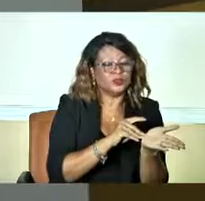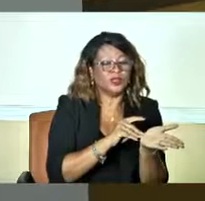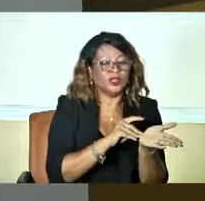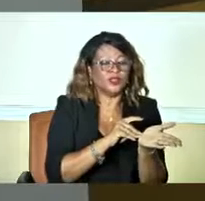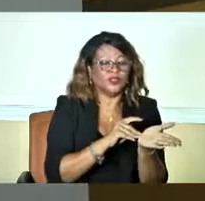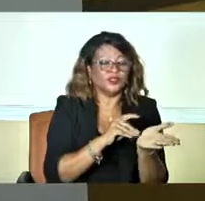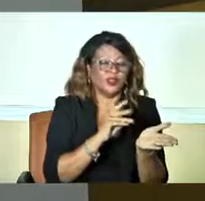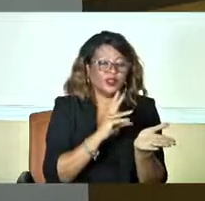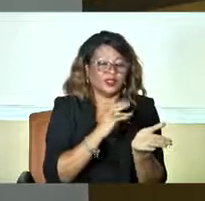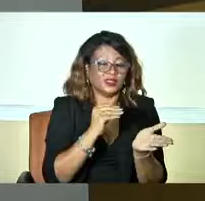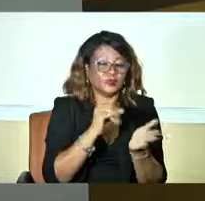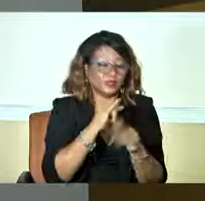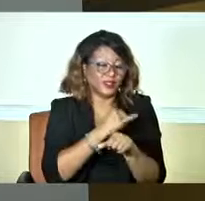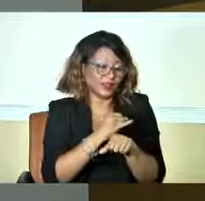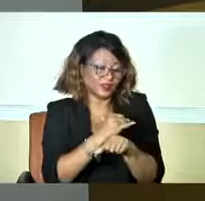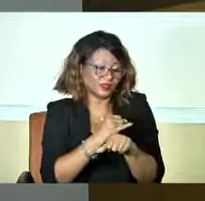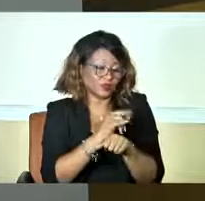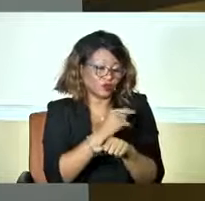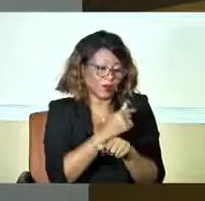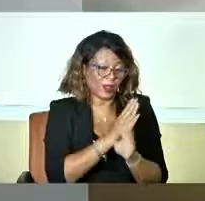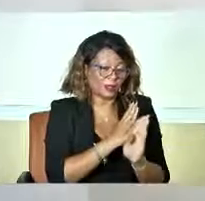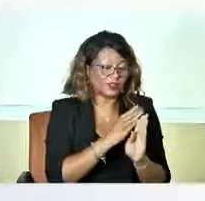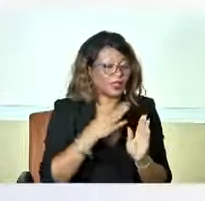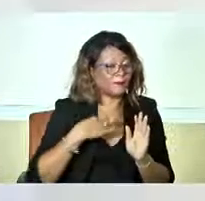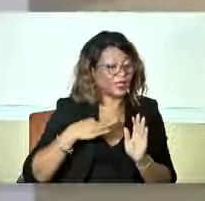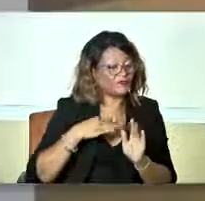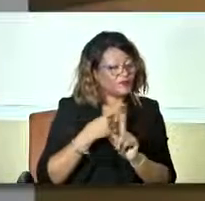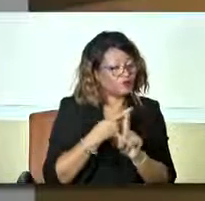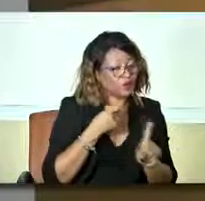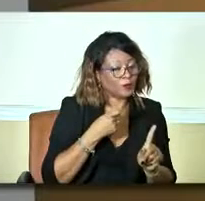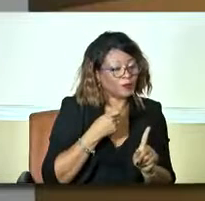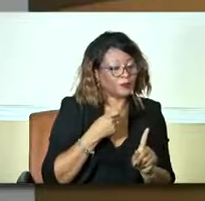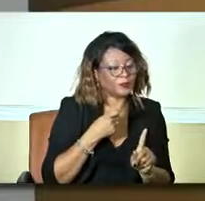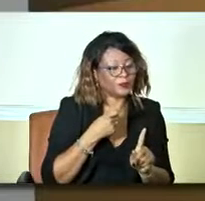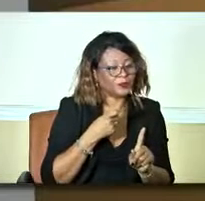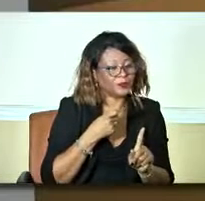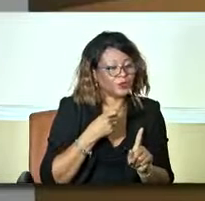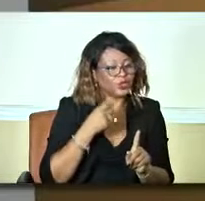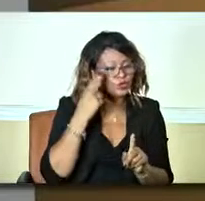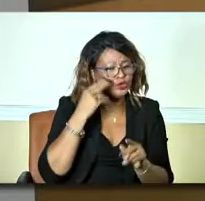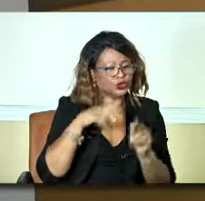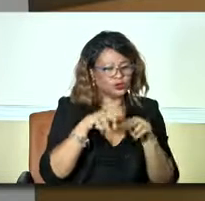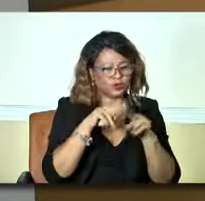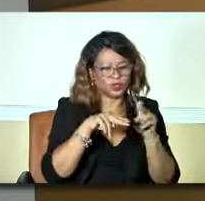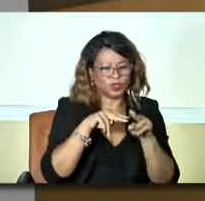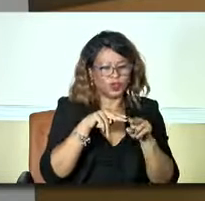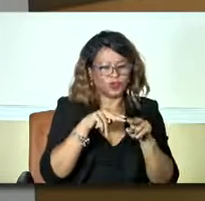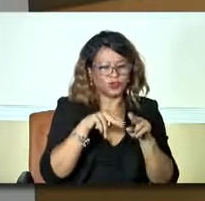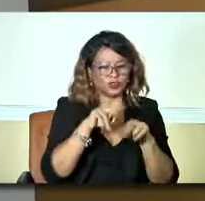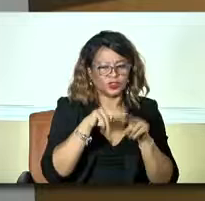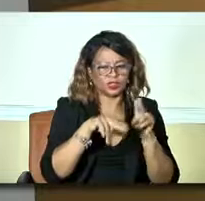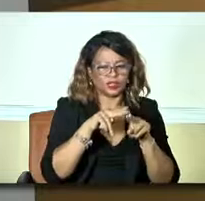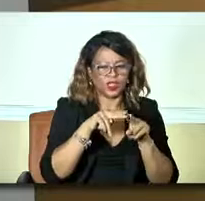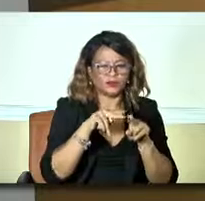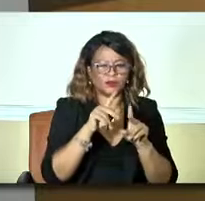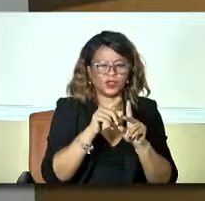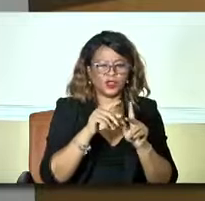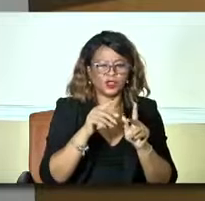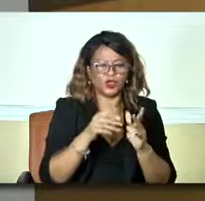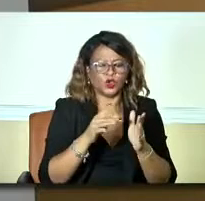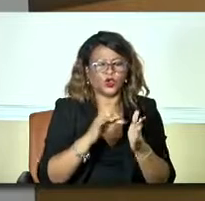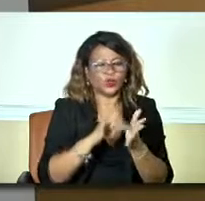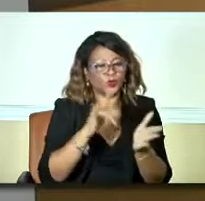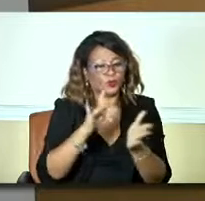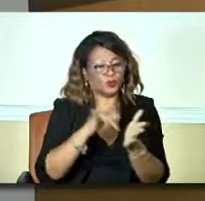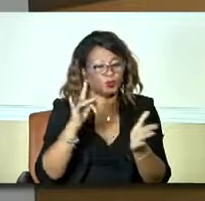that the island of Grand Bahama can benefit from. During all the construction, everything had to be removed out of